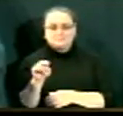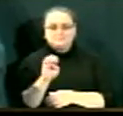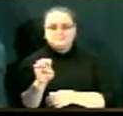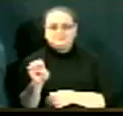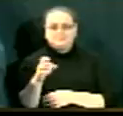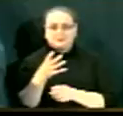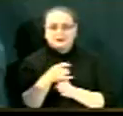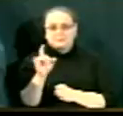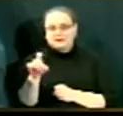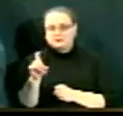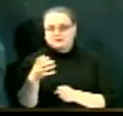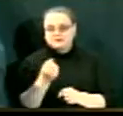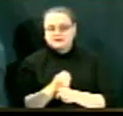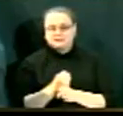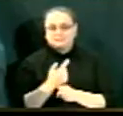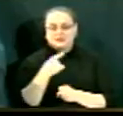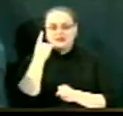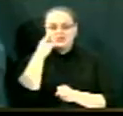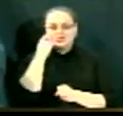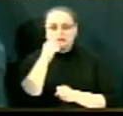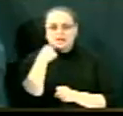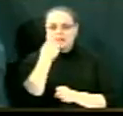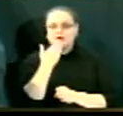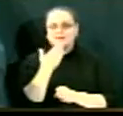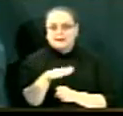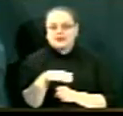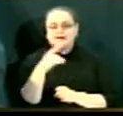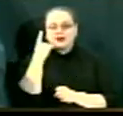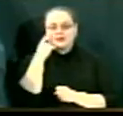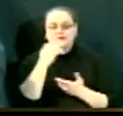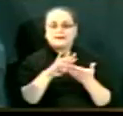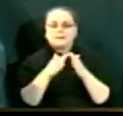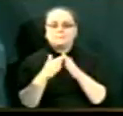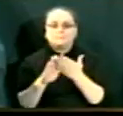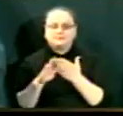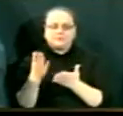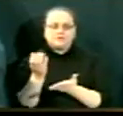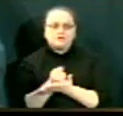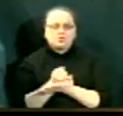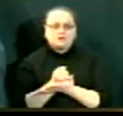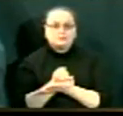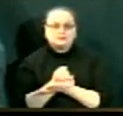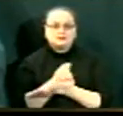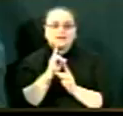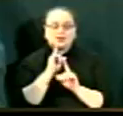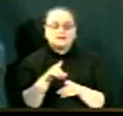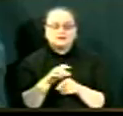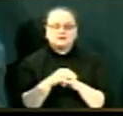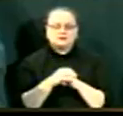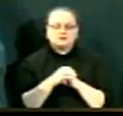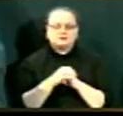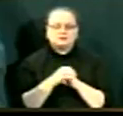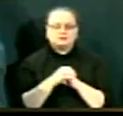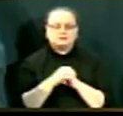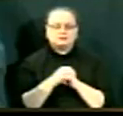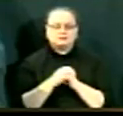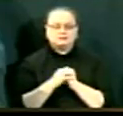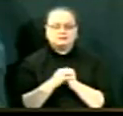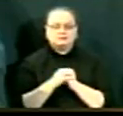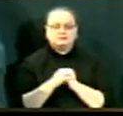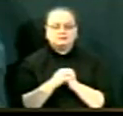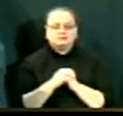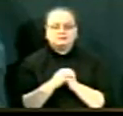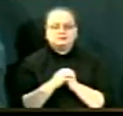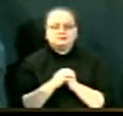they were supposed to get. I just think it looks bad, and I think the community deserves an answer and a timeline.